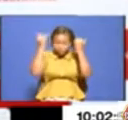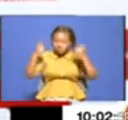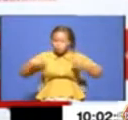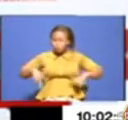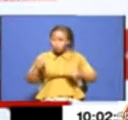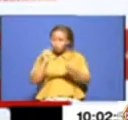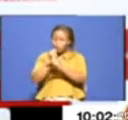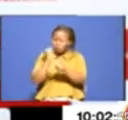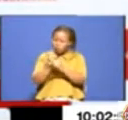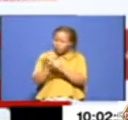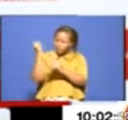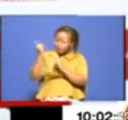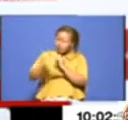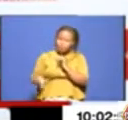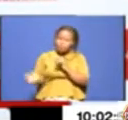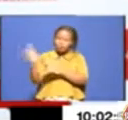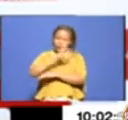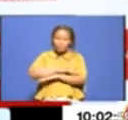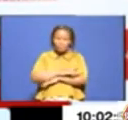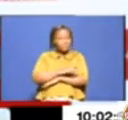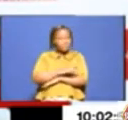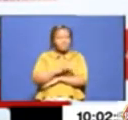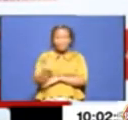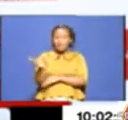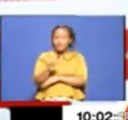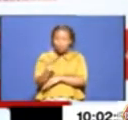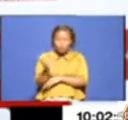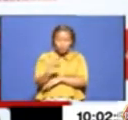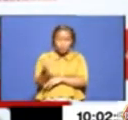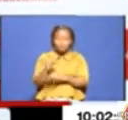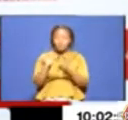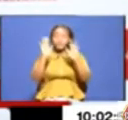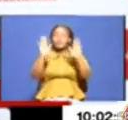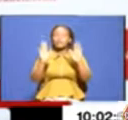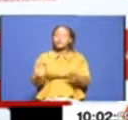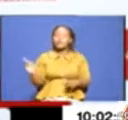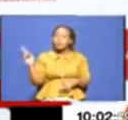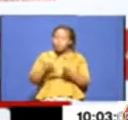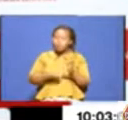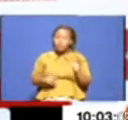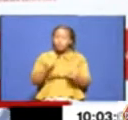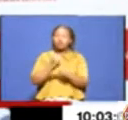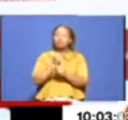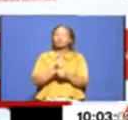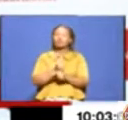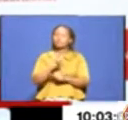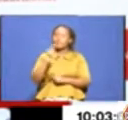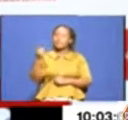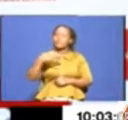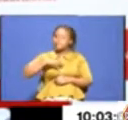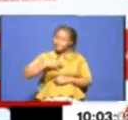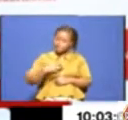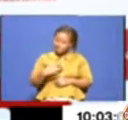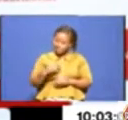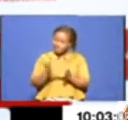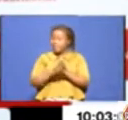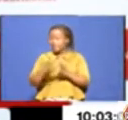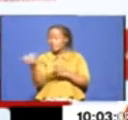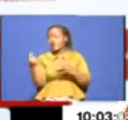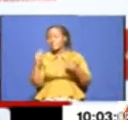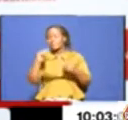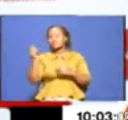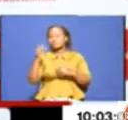day. Let them leave, resign and go, and let other Kenyans take those